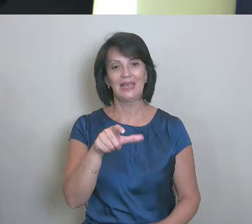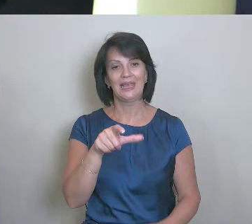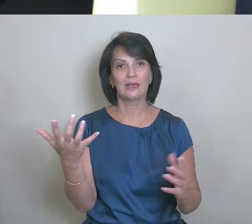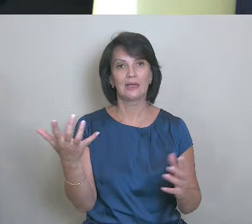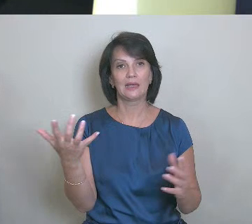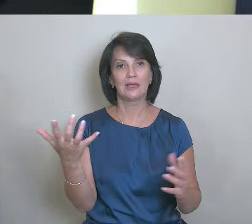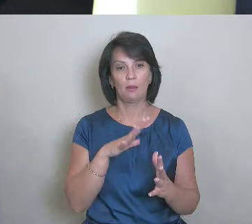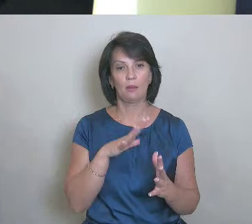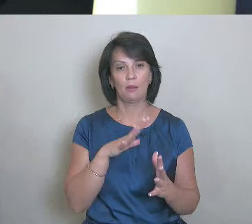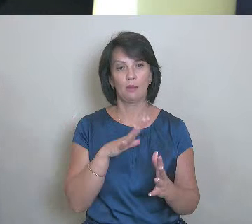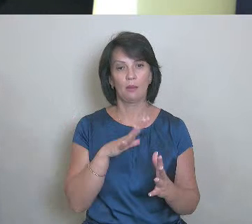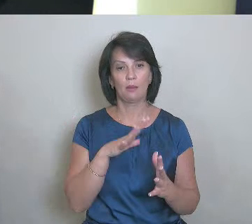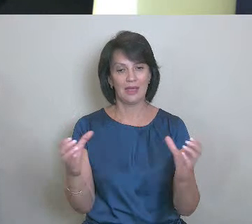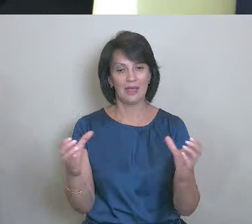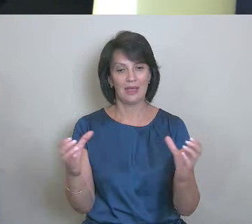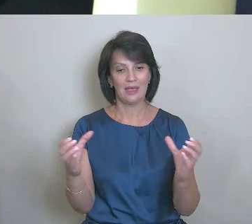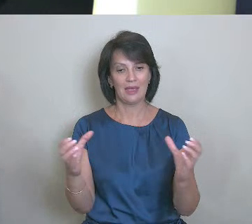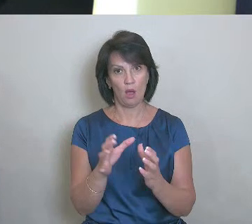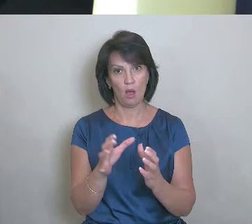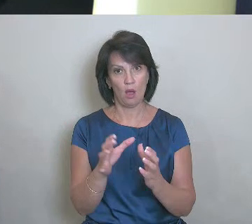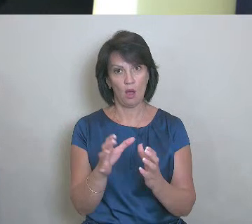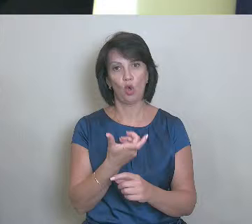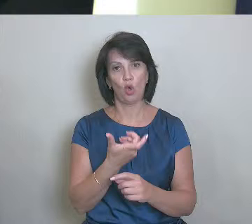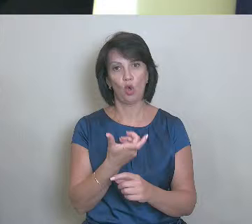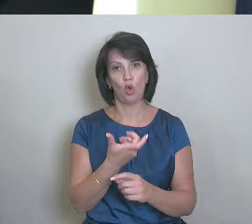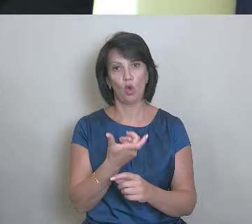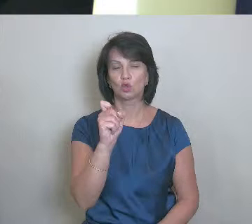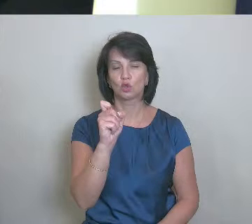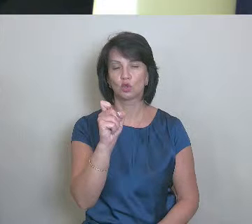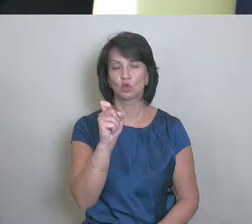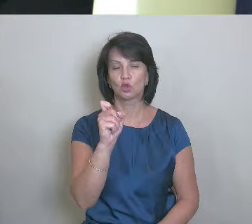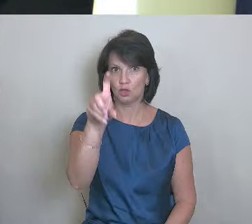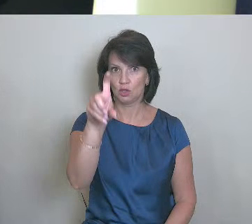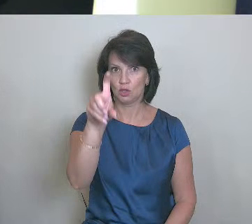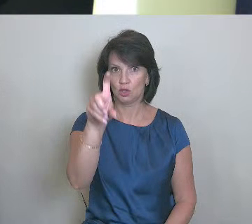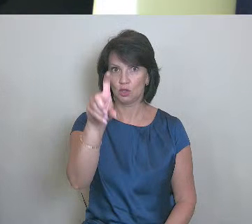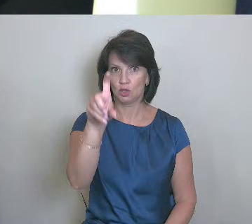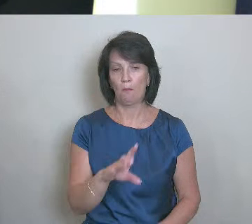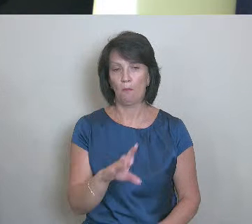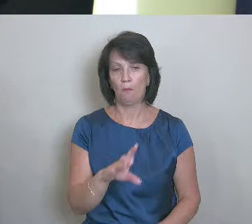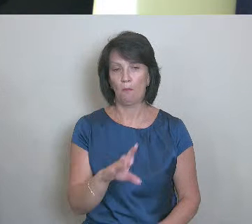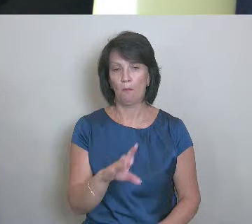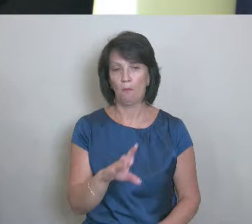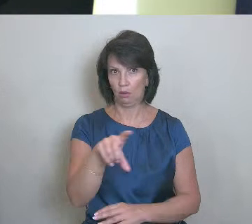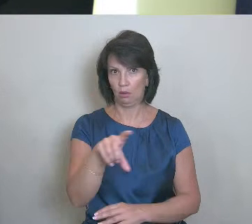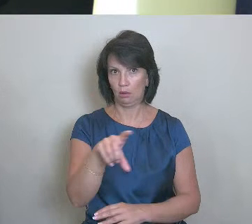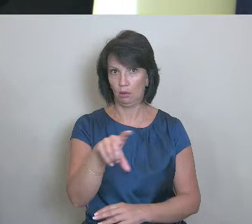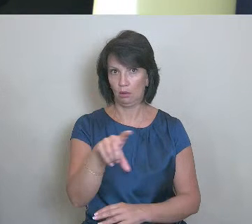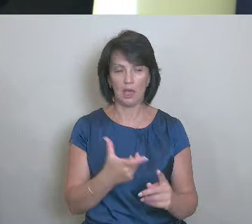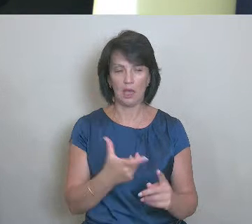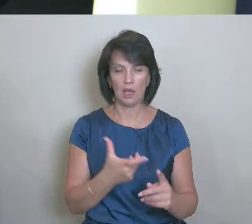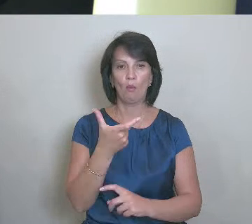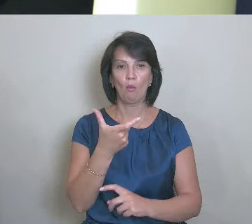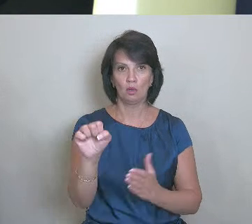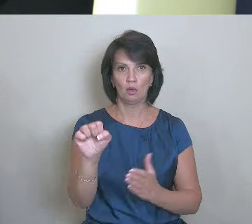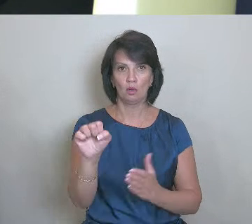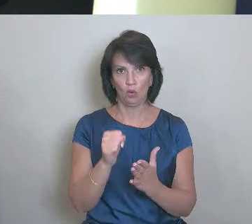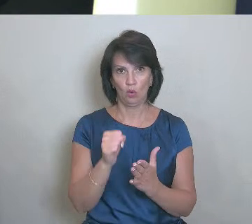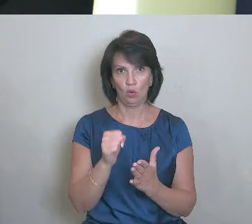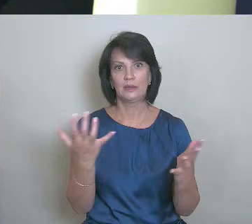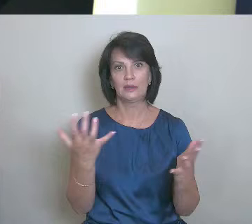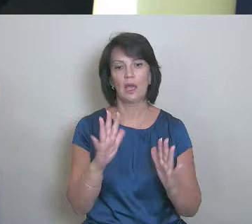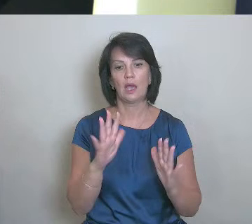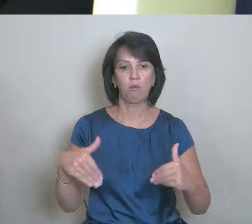because in the submissions of the political parties there were, like, so to say, dead souls,